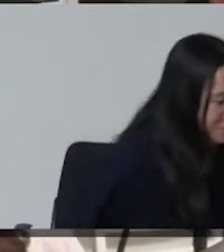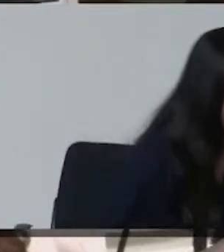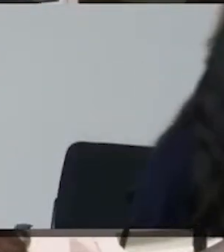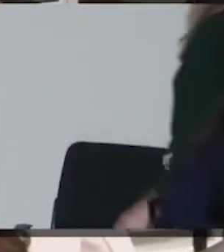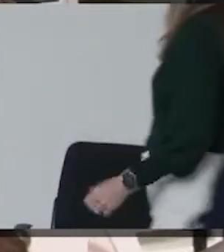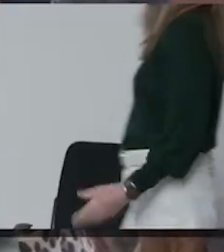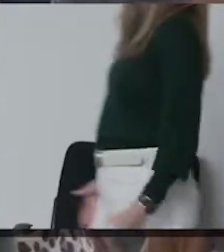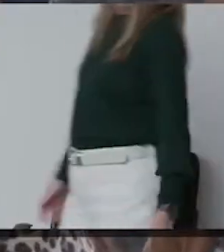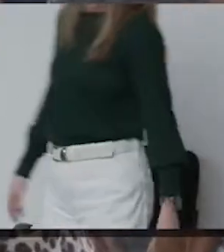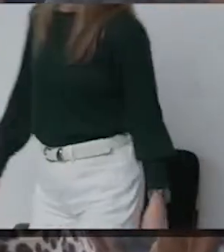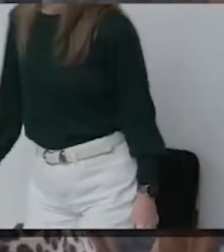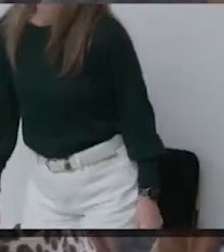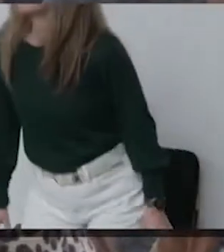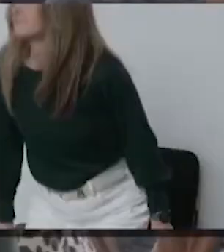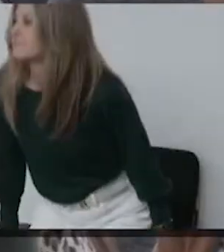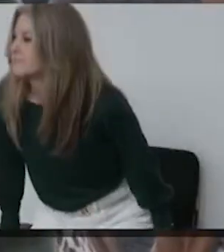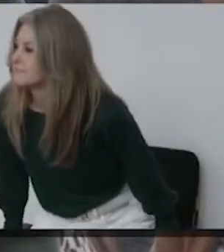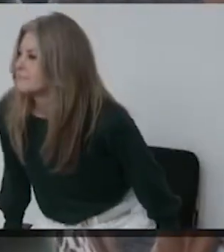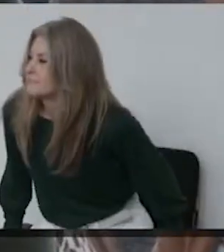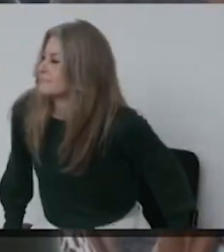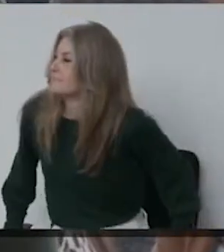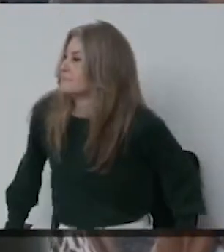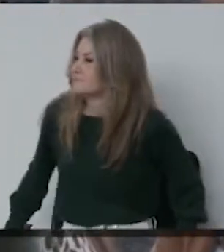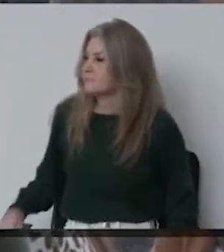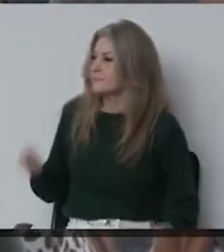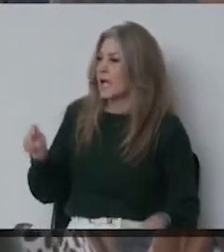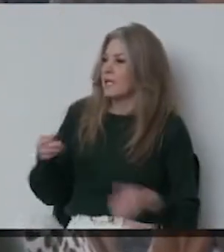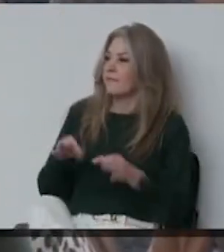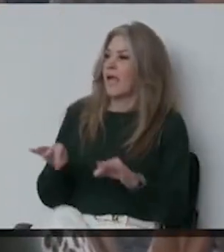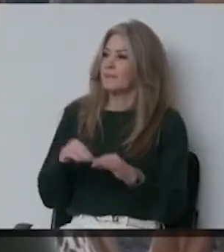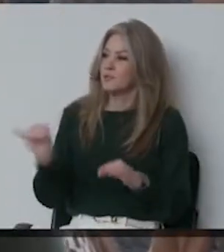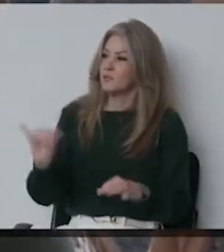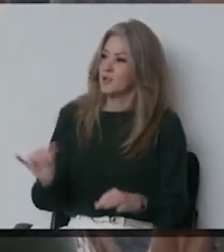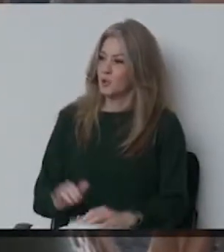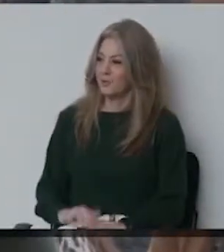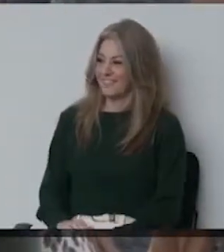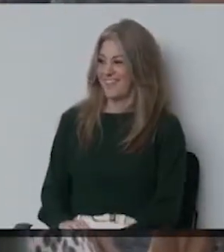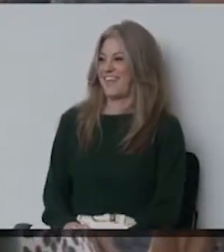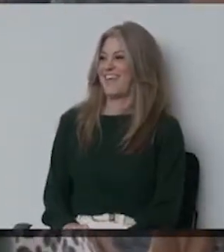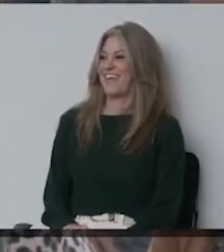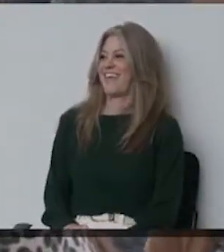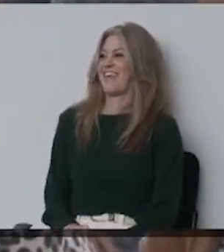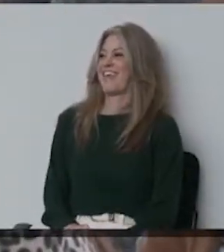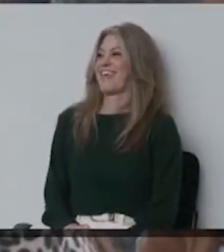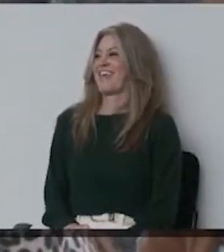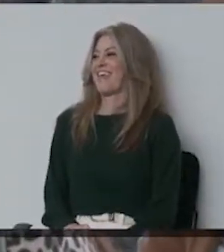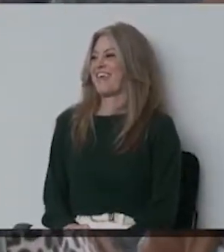And thank you, Vanna, for bringing it. Okay, Nicole.